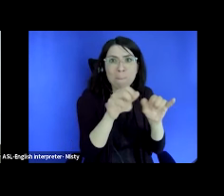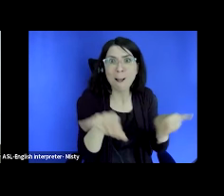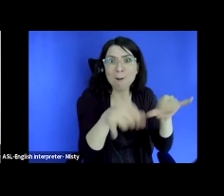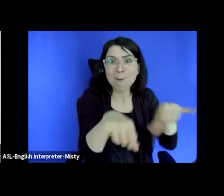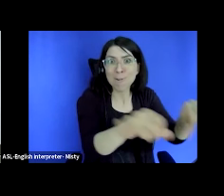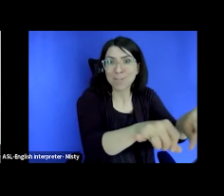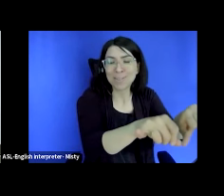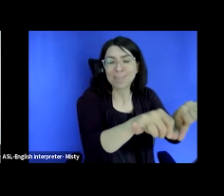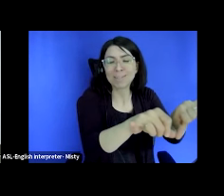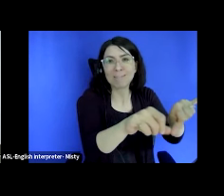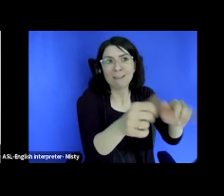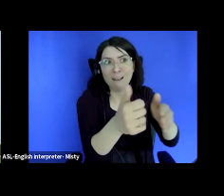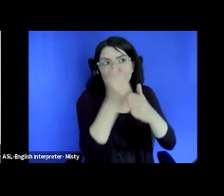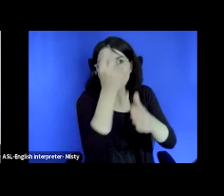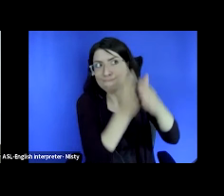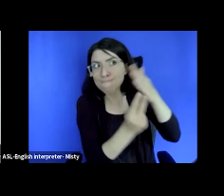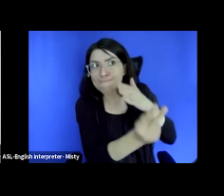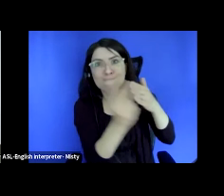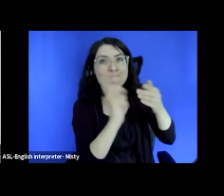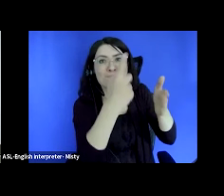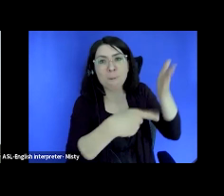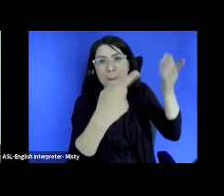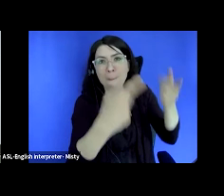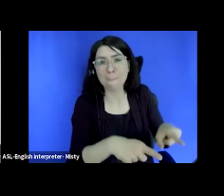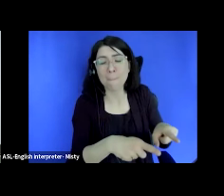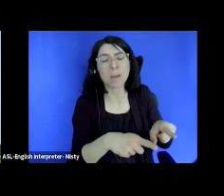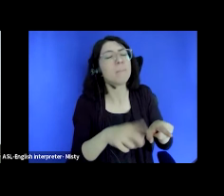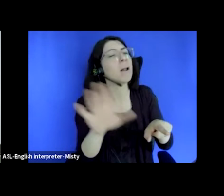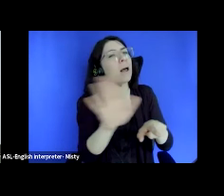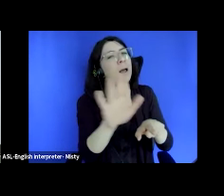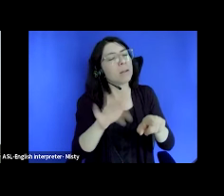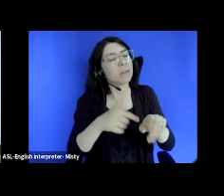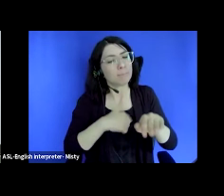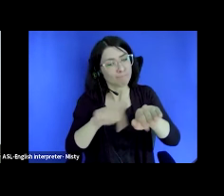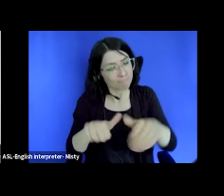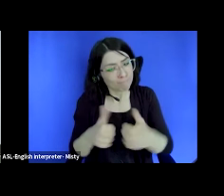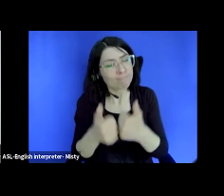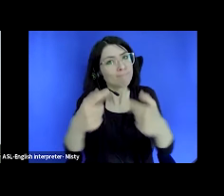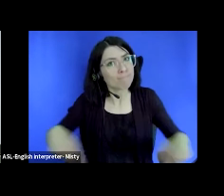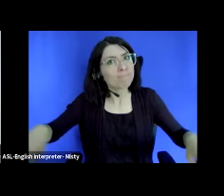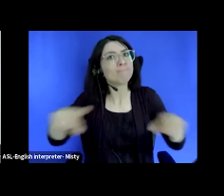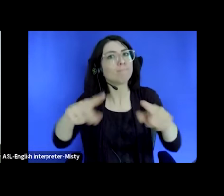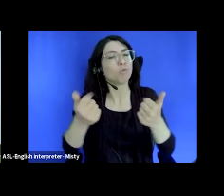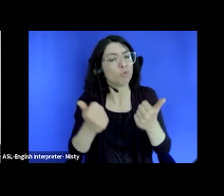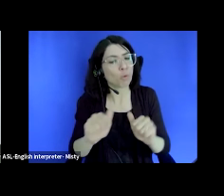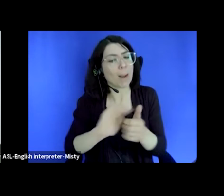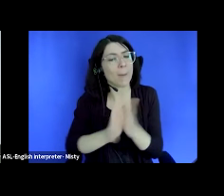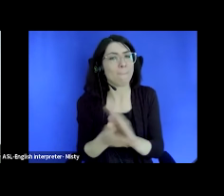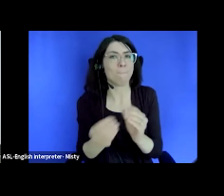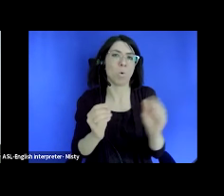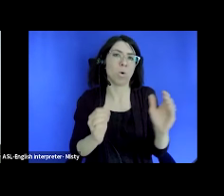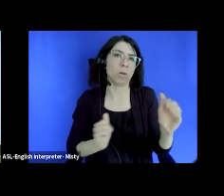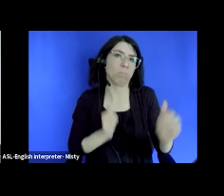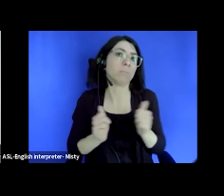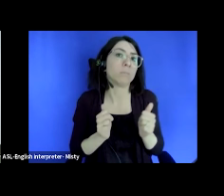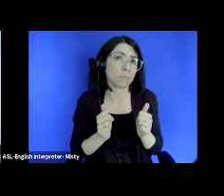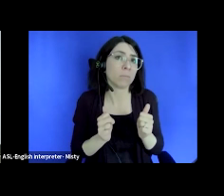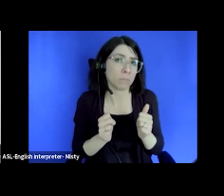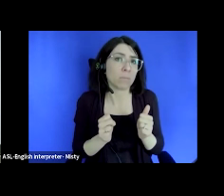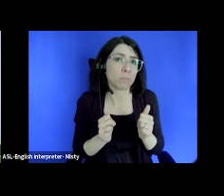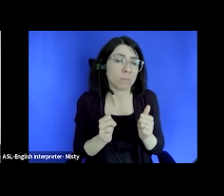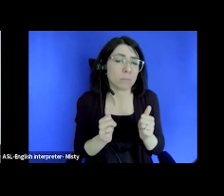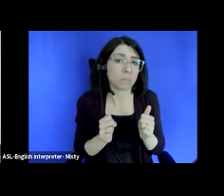to challenge you on this, and I'd like to challenge you to become more assertive and think past this, for the reason that